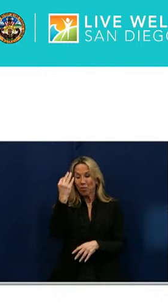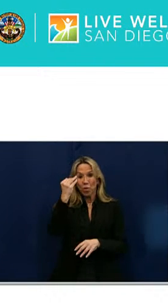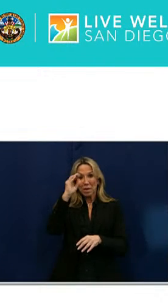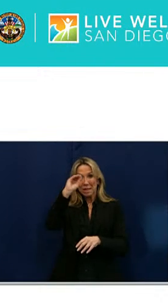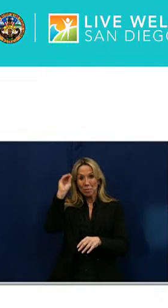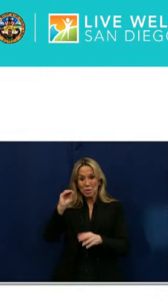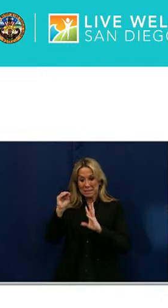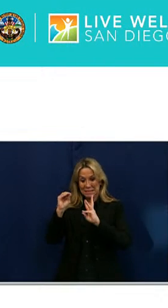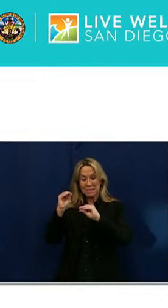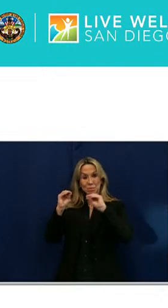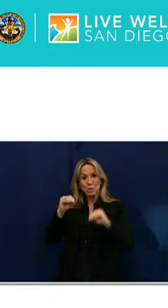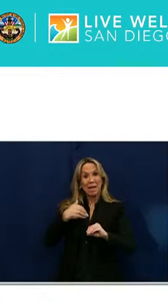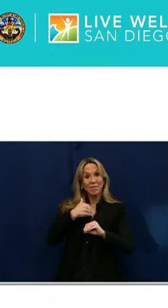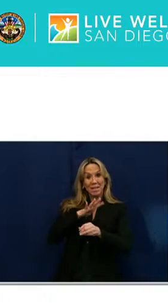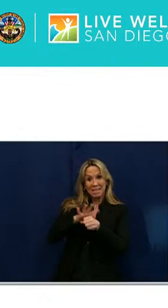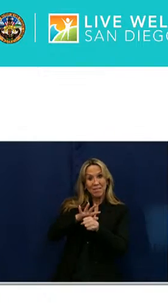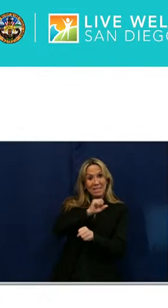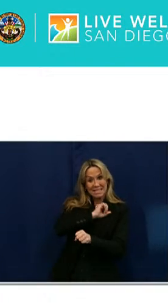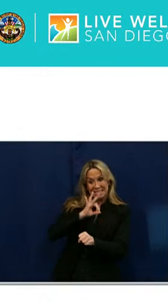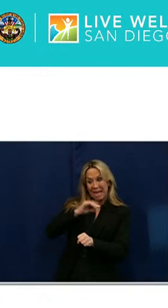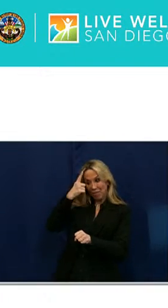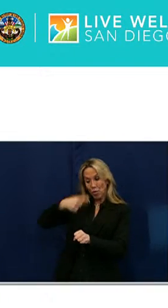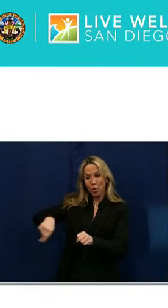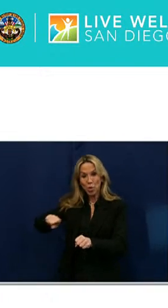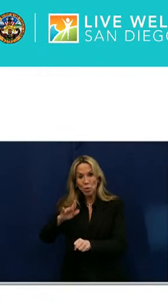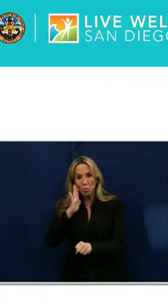or the hospitals then would have to